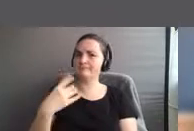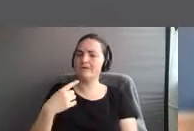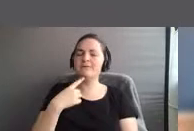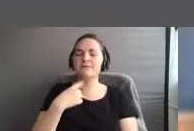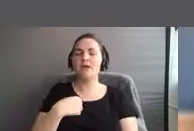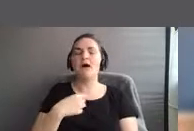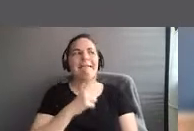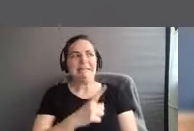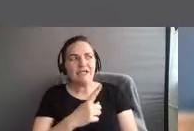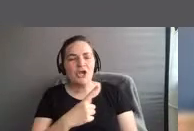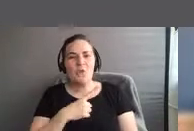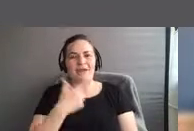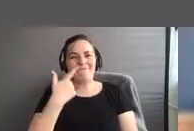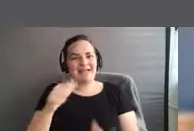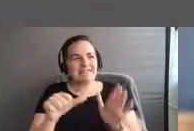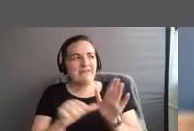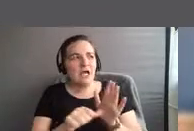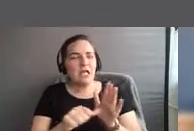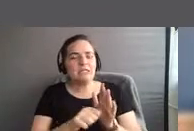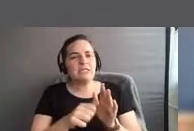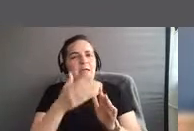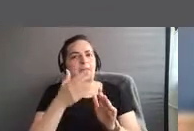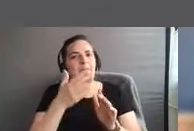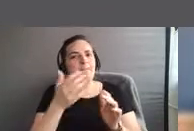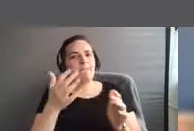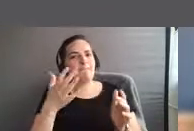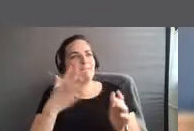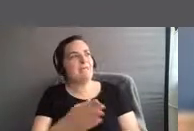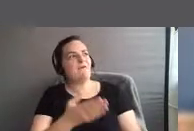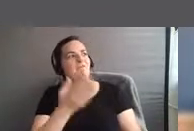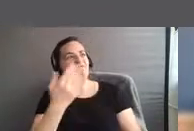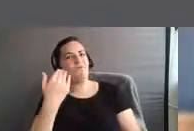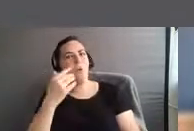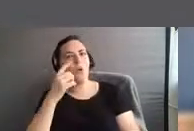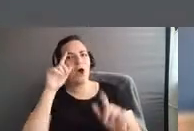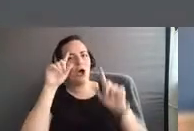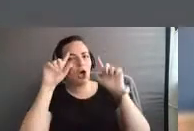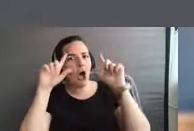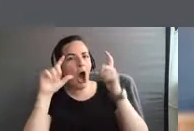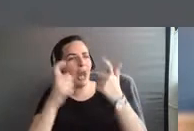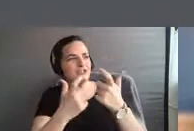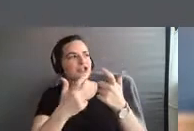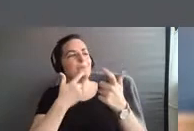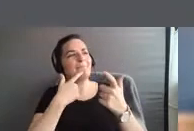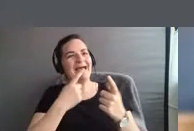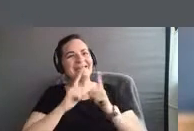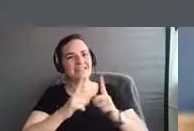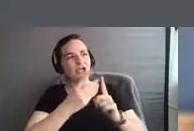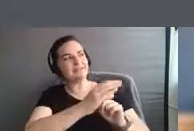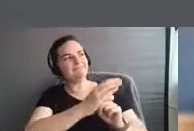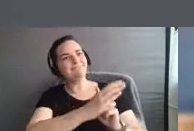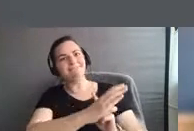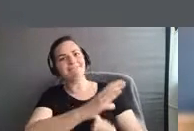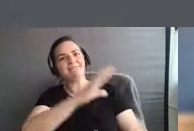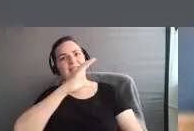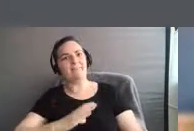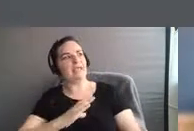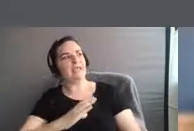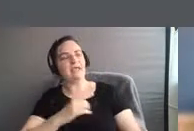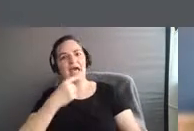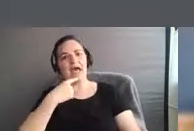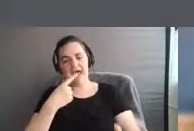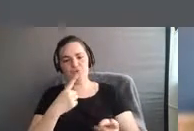difficult is that when she was at college, her teachers would say, okay, here's some homework, you've got to hand in your homework in 2 days. And